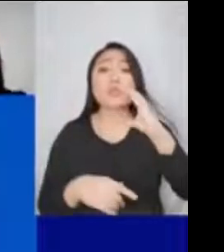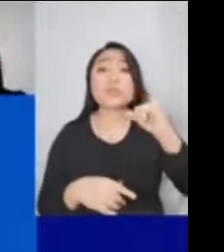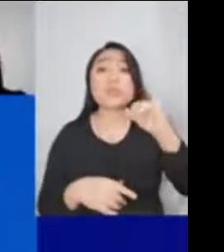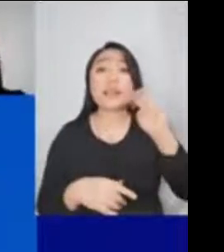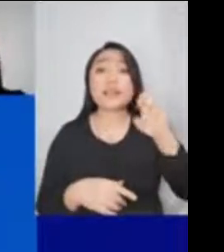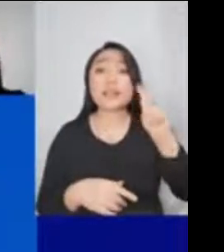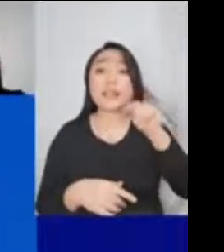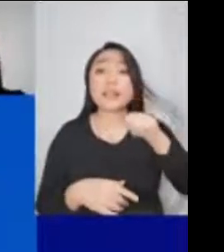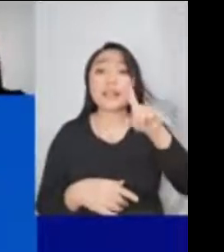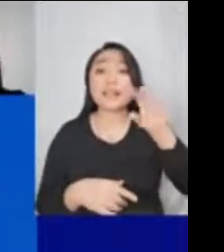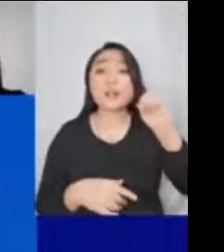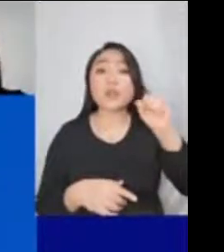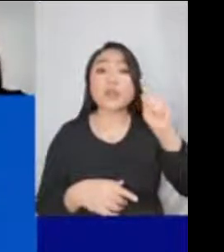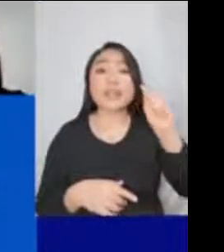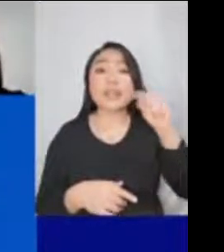go to